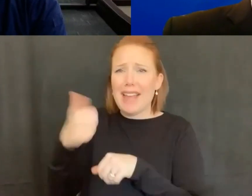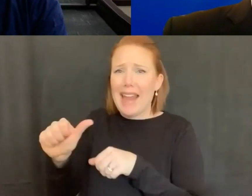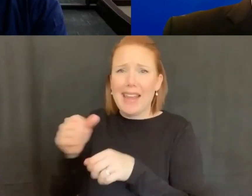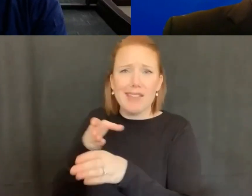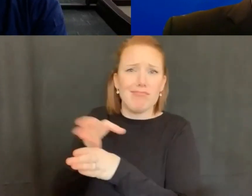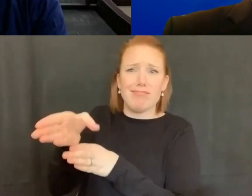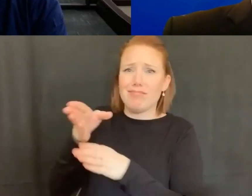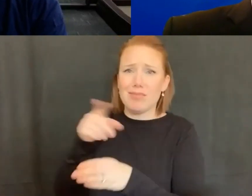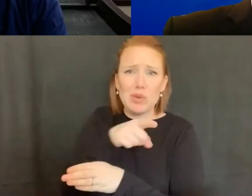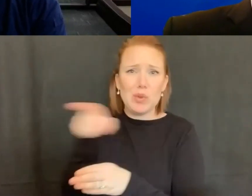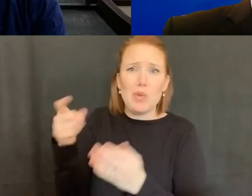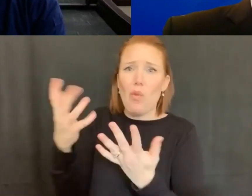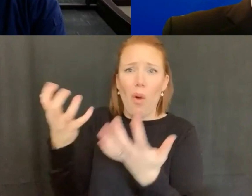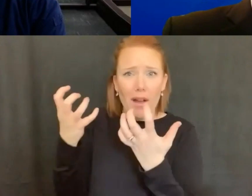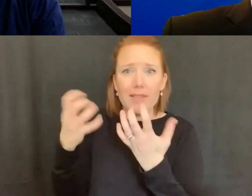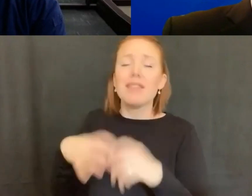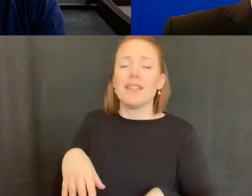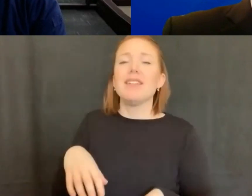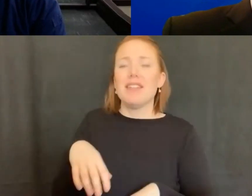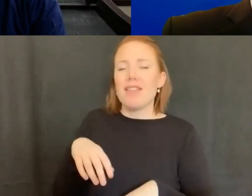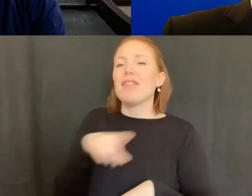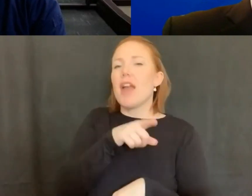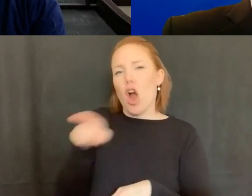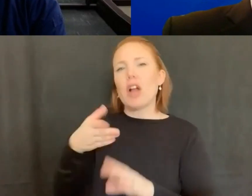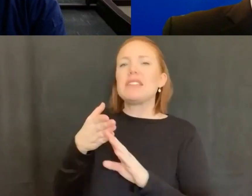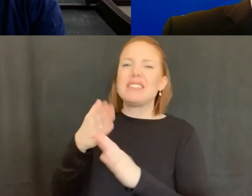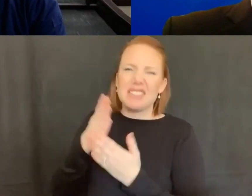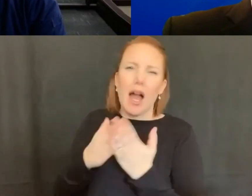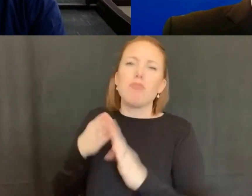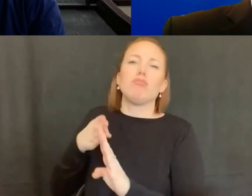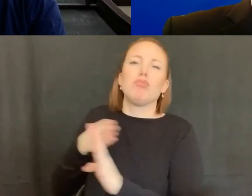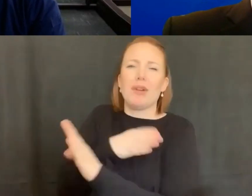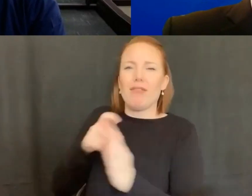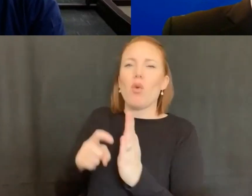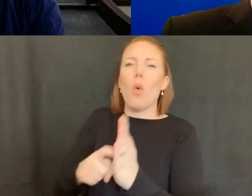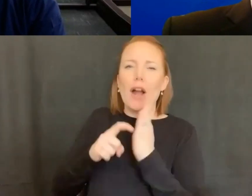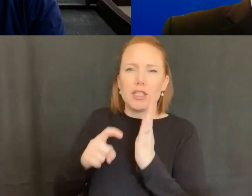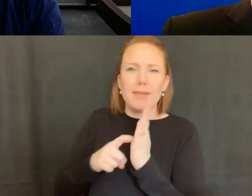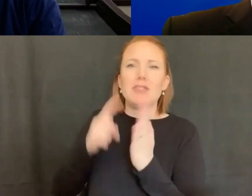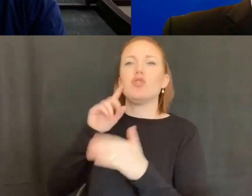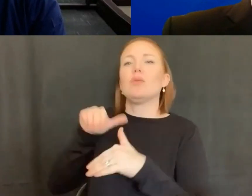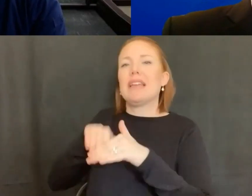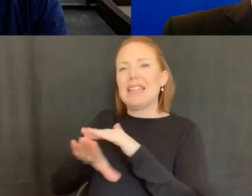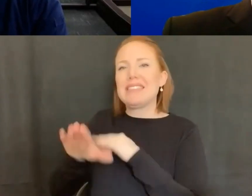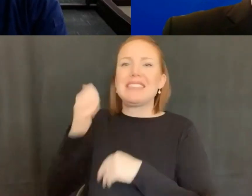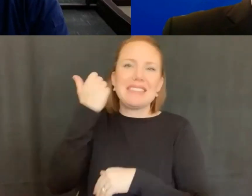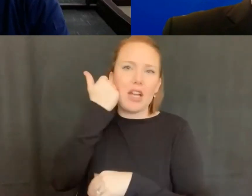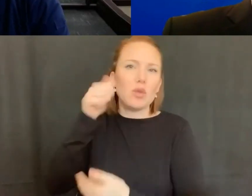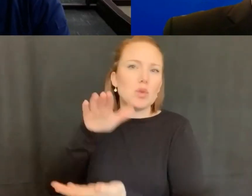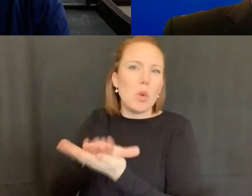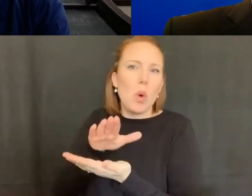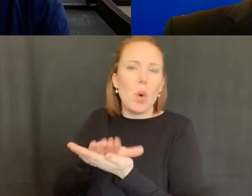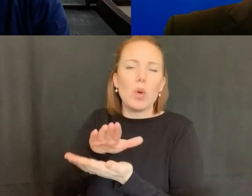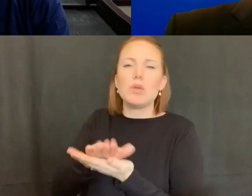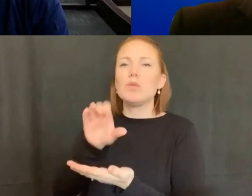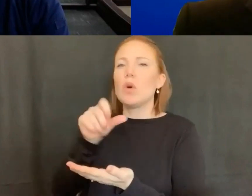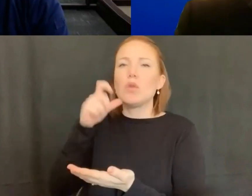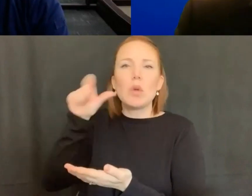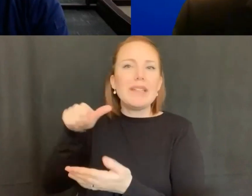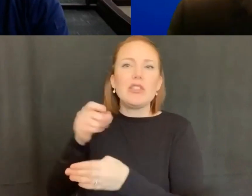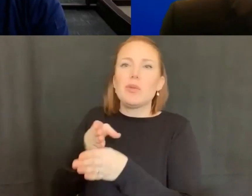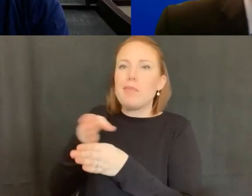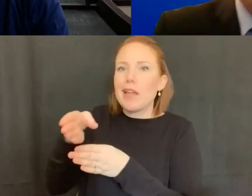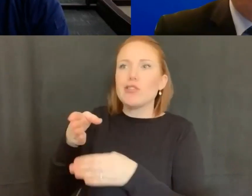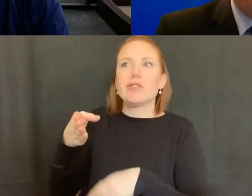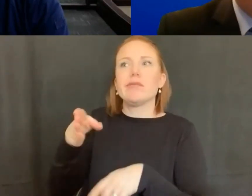but there are prerequisite courses that you need to take to get into dental school. So you don't necessarily need to major in biology or